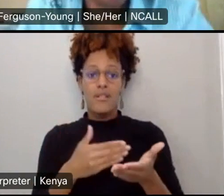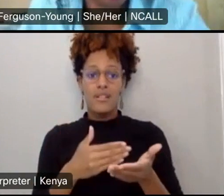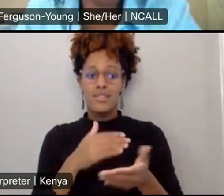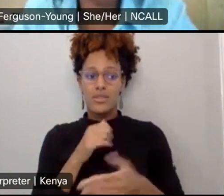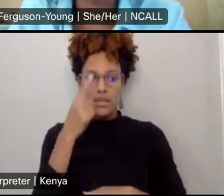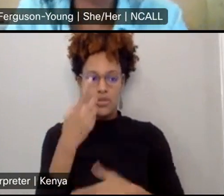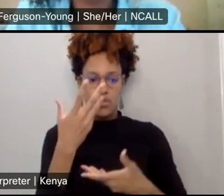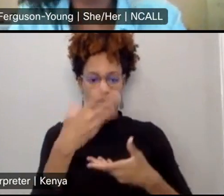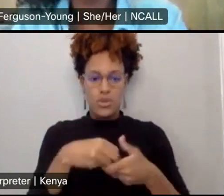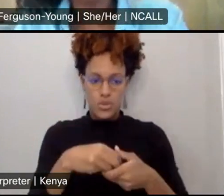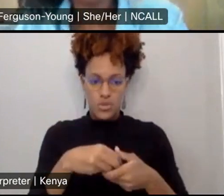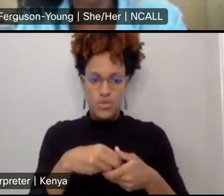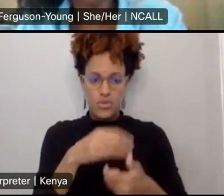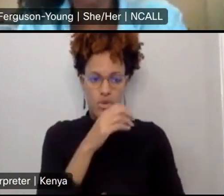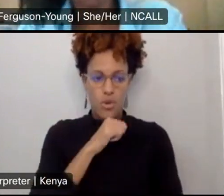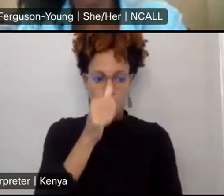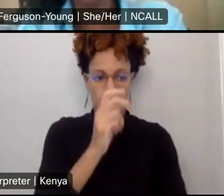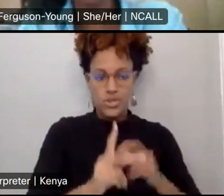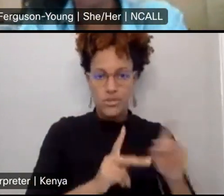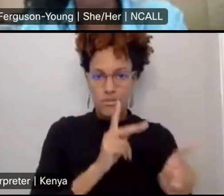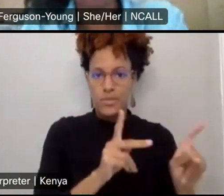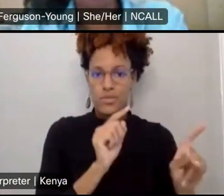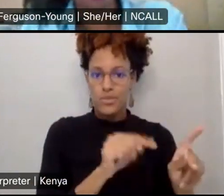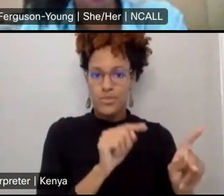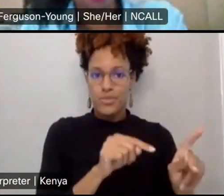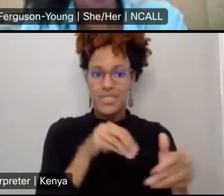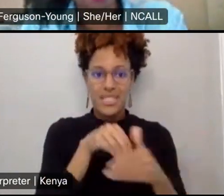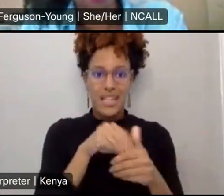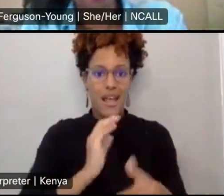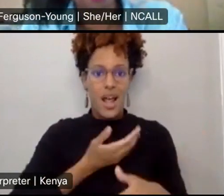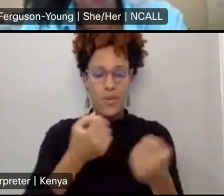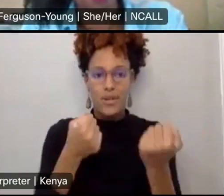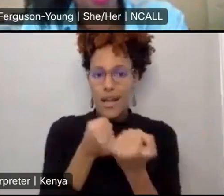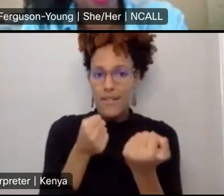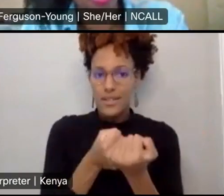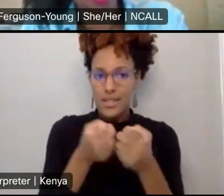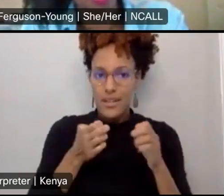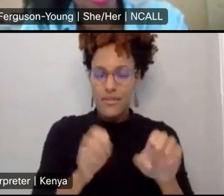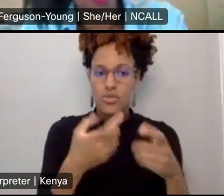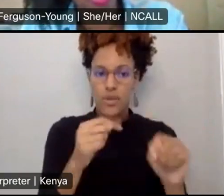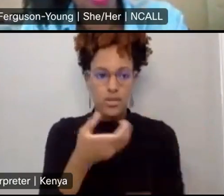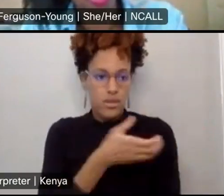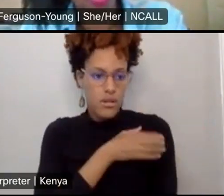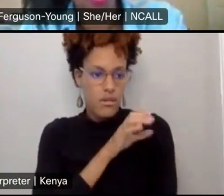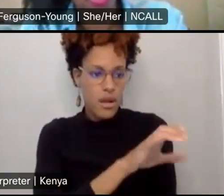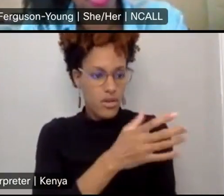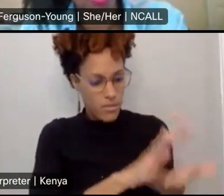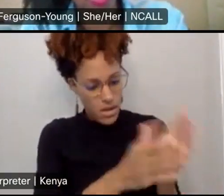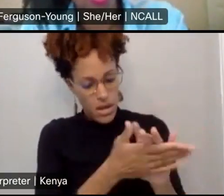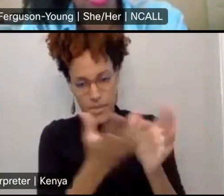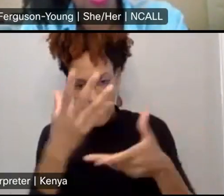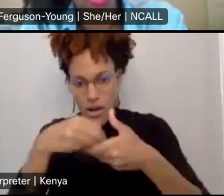include elder generations, in our advocacy efforts to empower them to actually be part of those